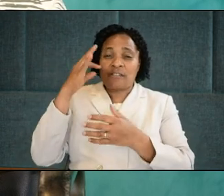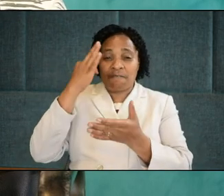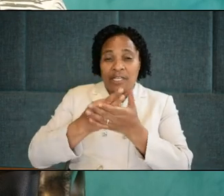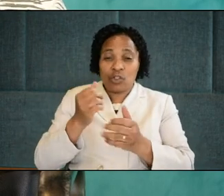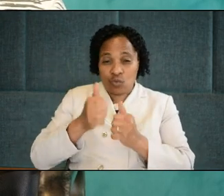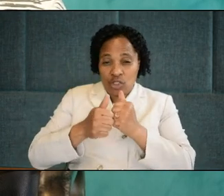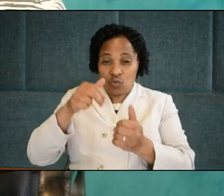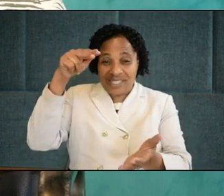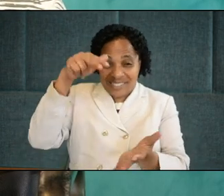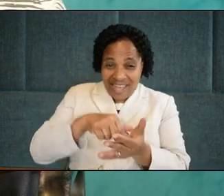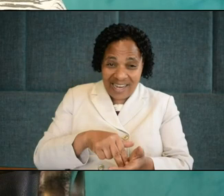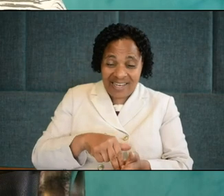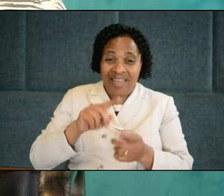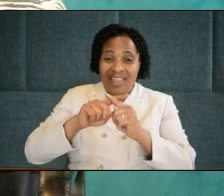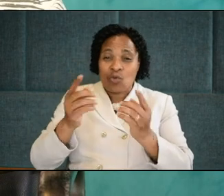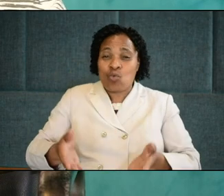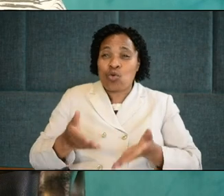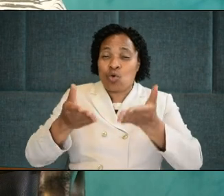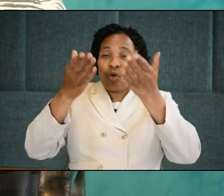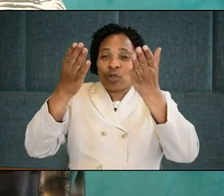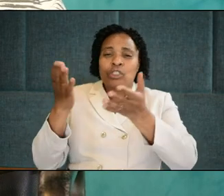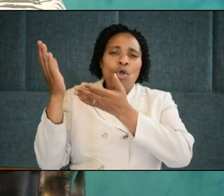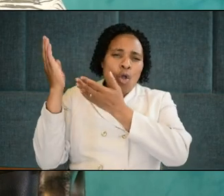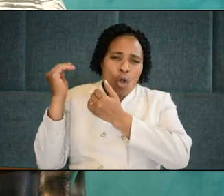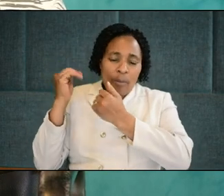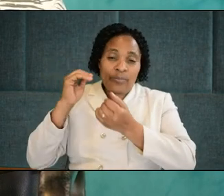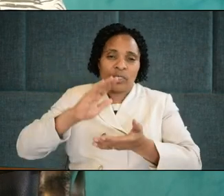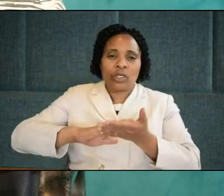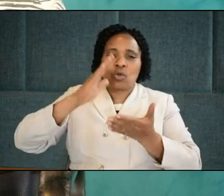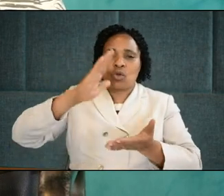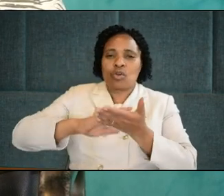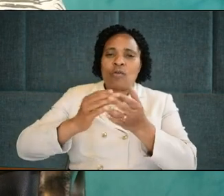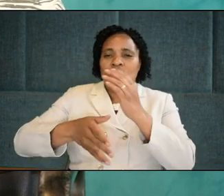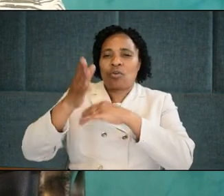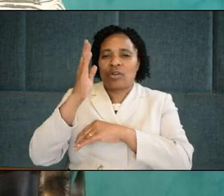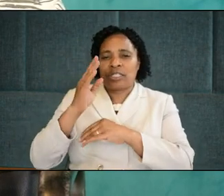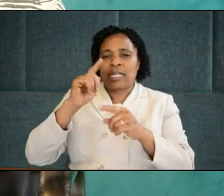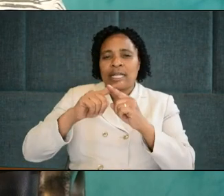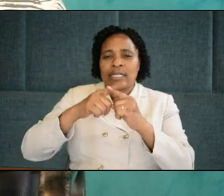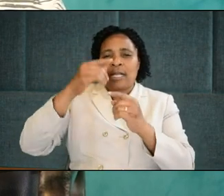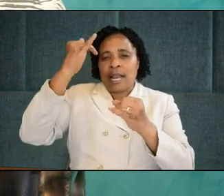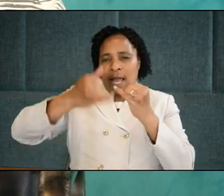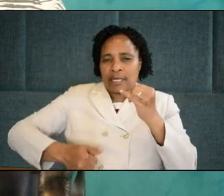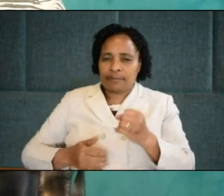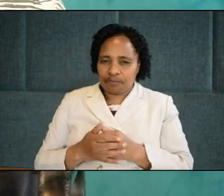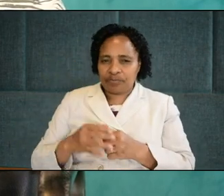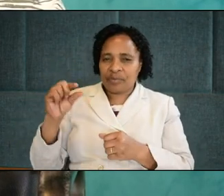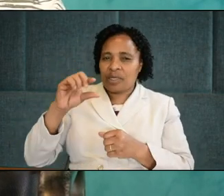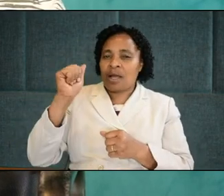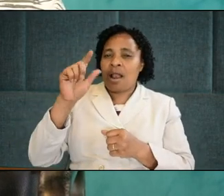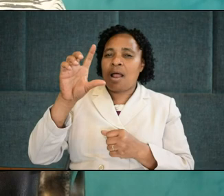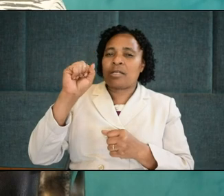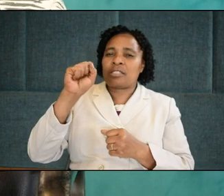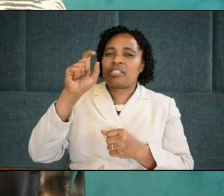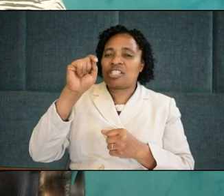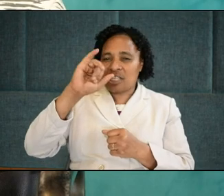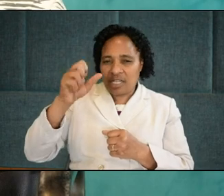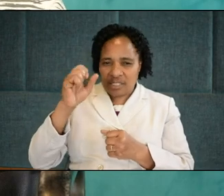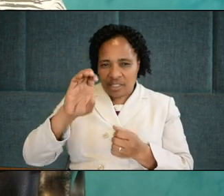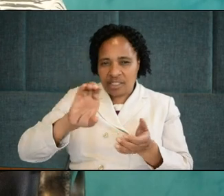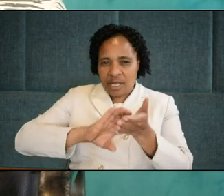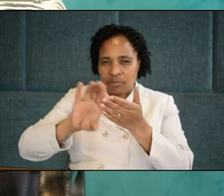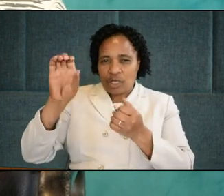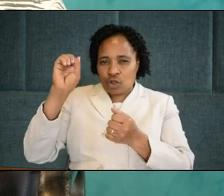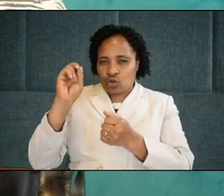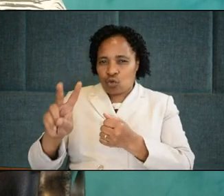stand, and we exult in hope of the glory of God. And the last one is from Galatians chapter 2, verse 6. It